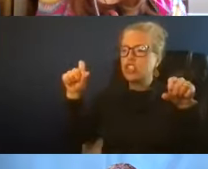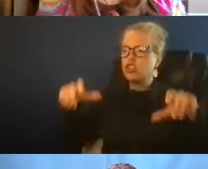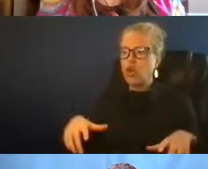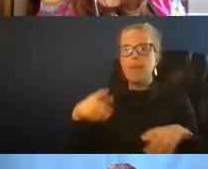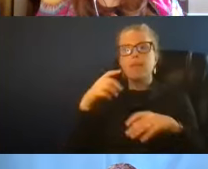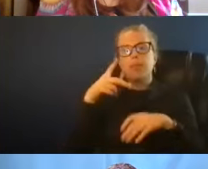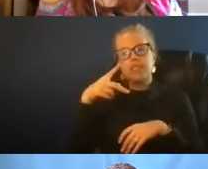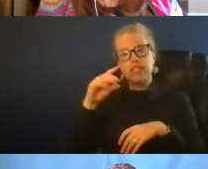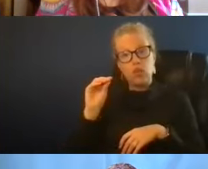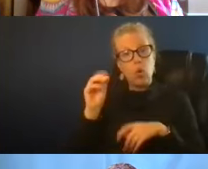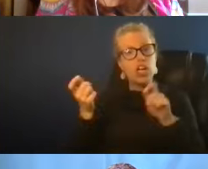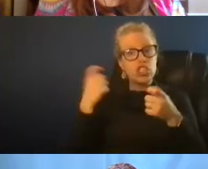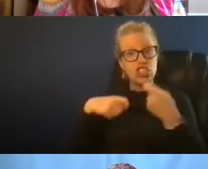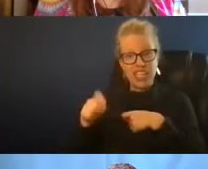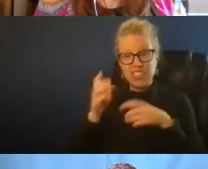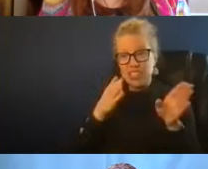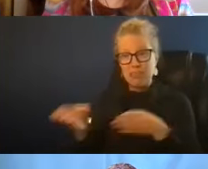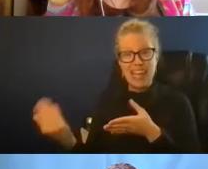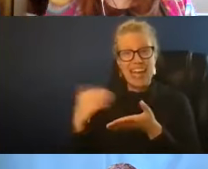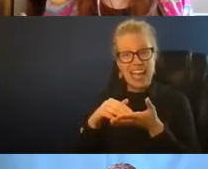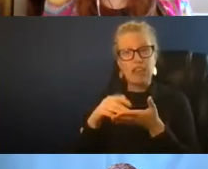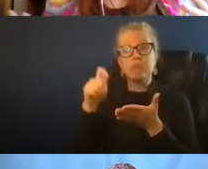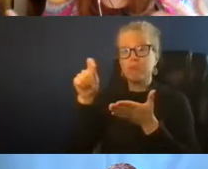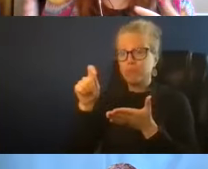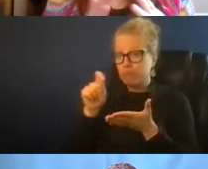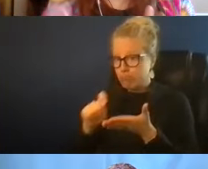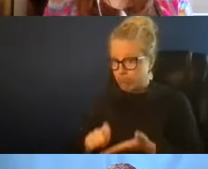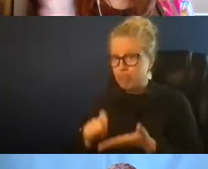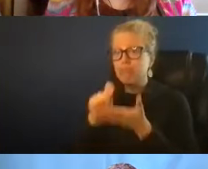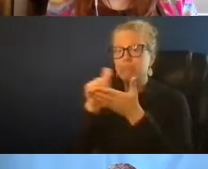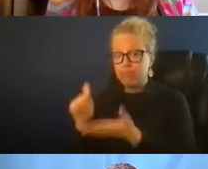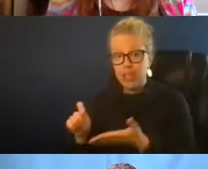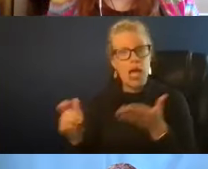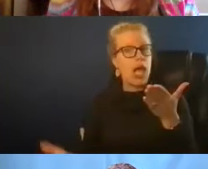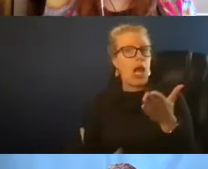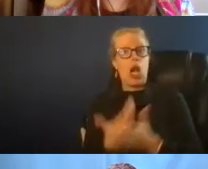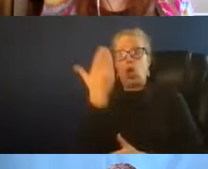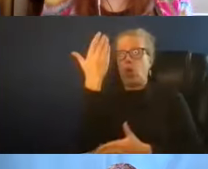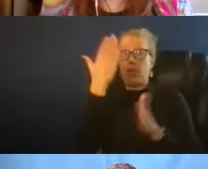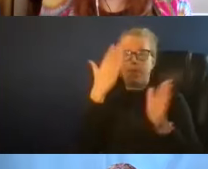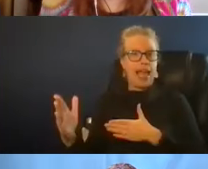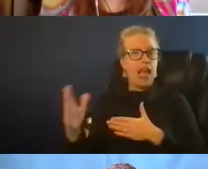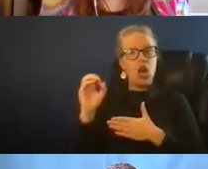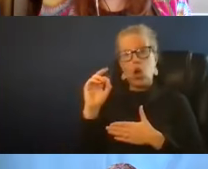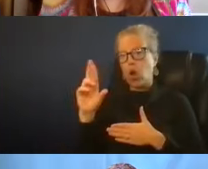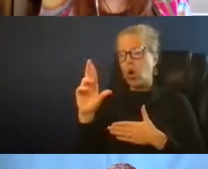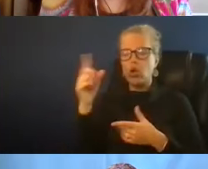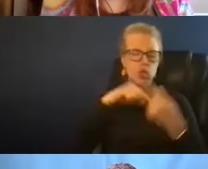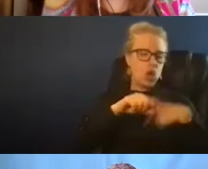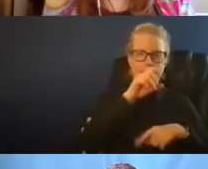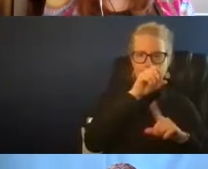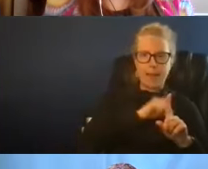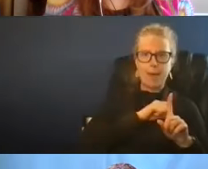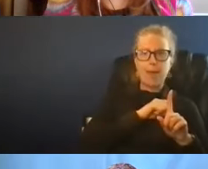changes. And you can write a whole new safety plan, or you can go back to the old one